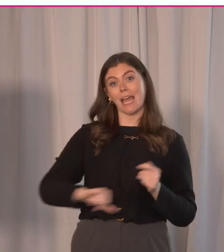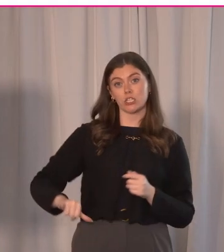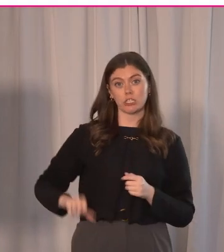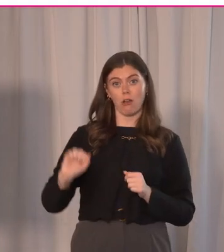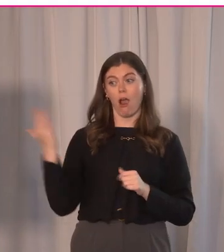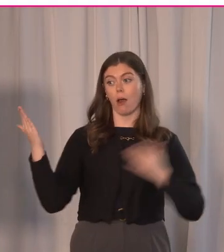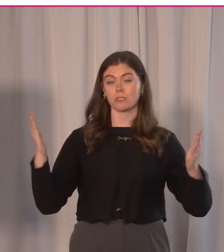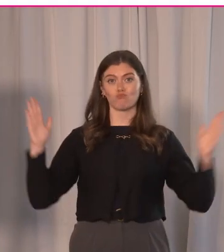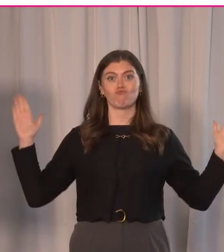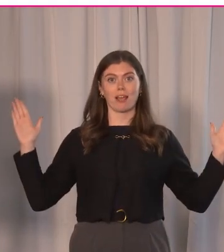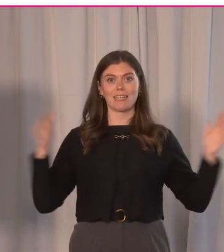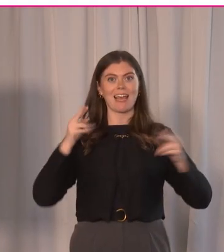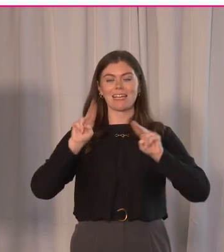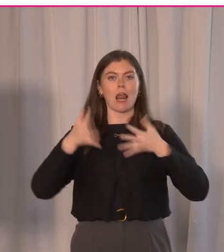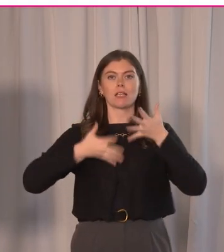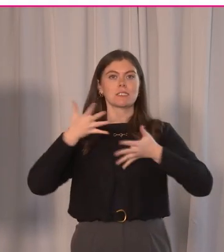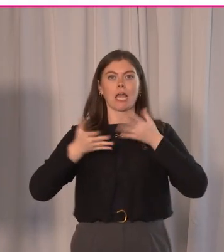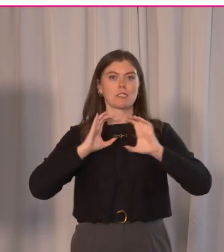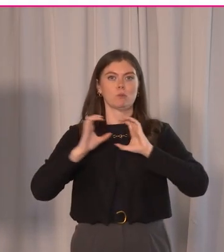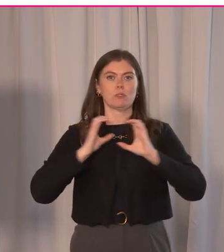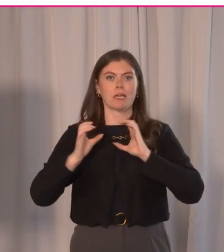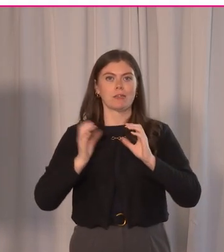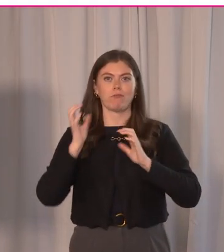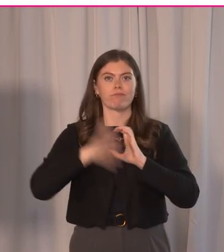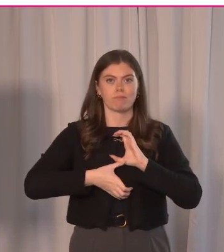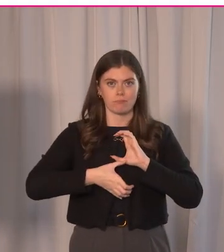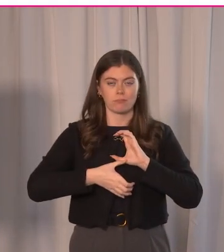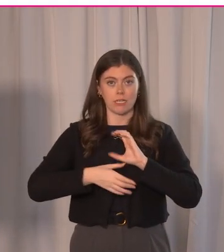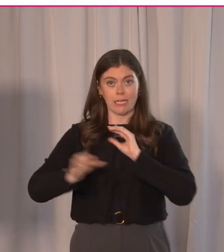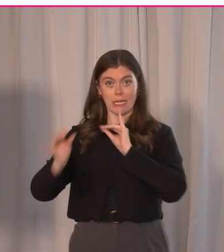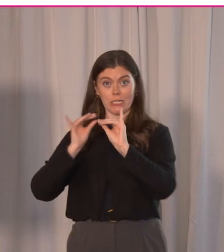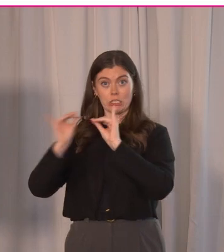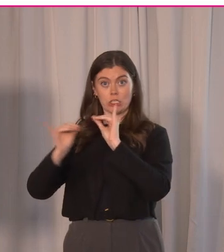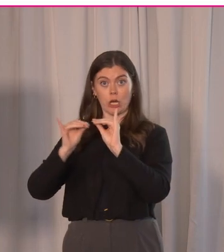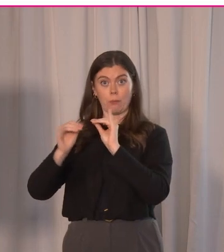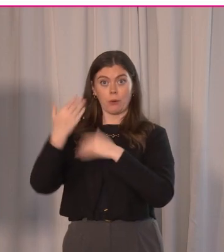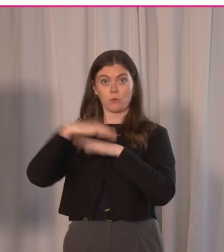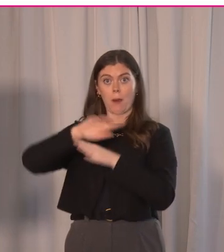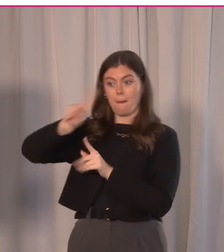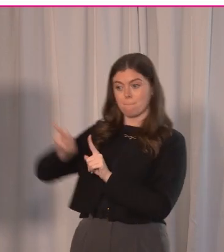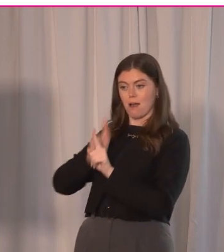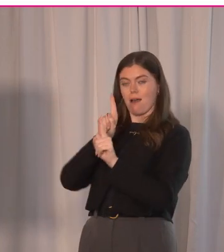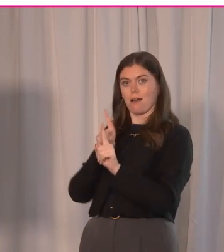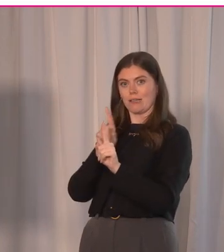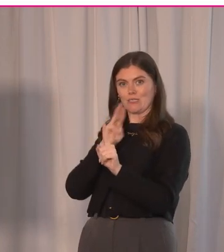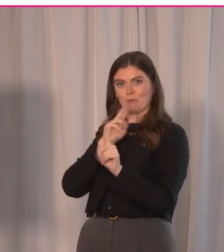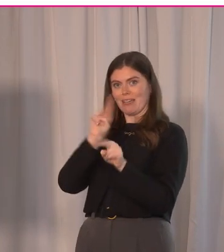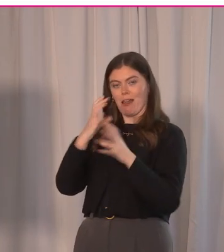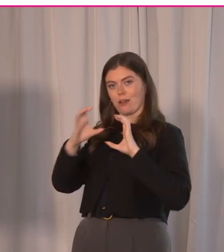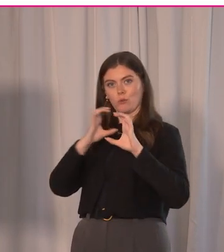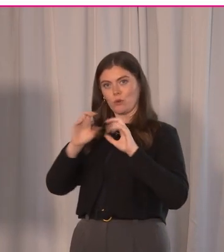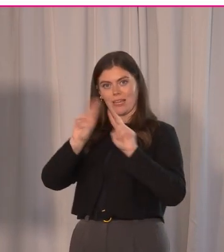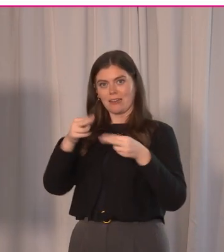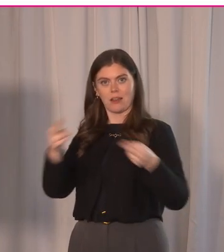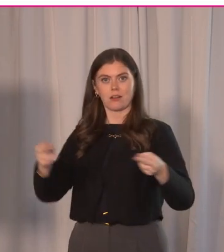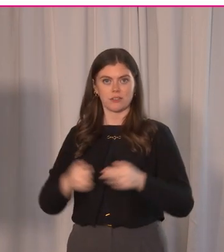spread out and she couldn't sign. And the interpreter was standing behind her, so she had no means of communication at